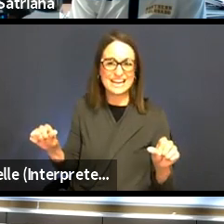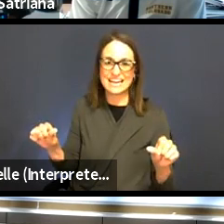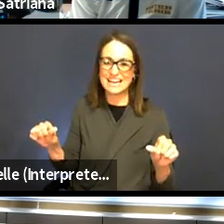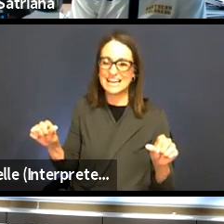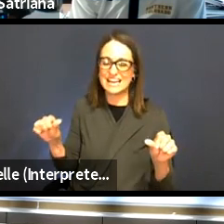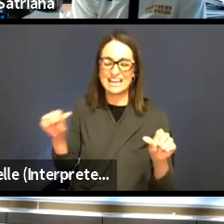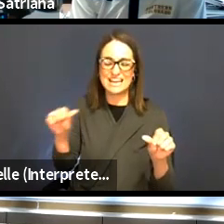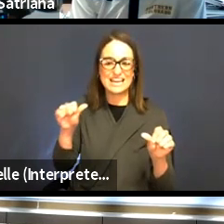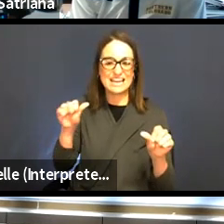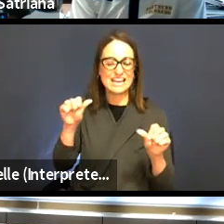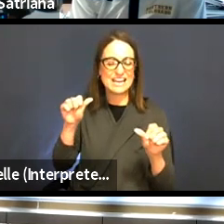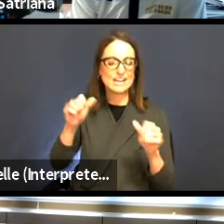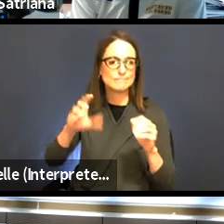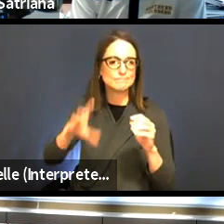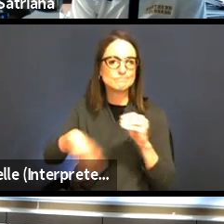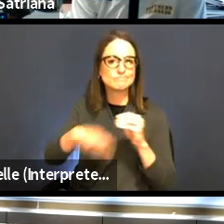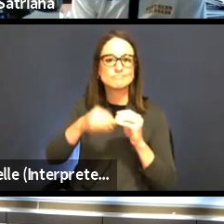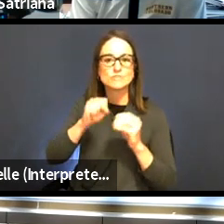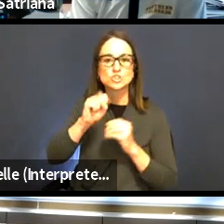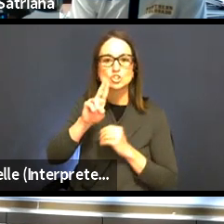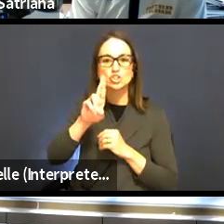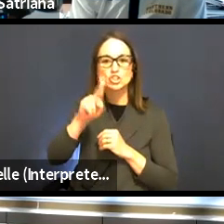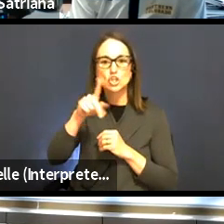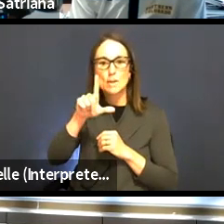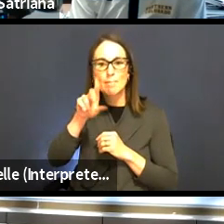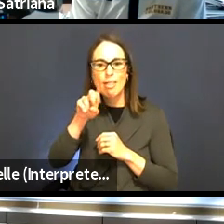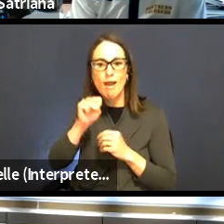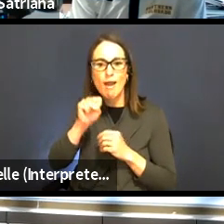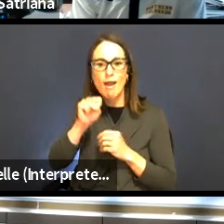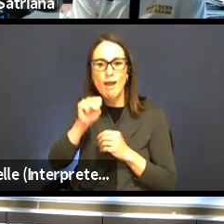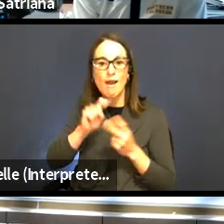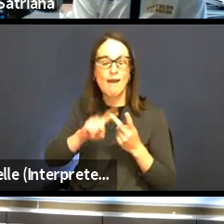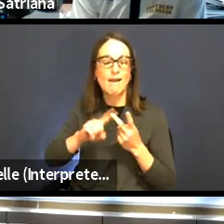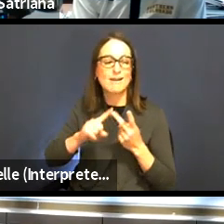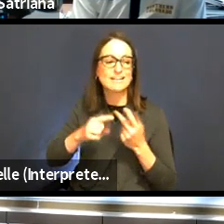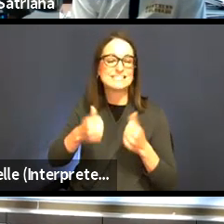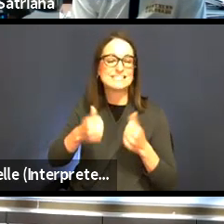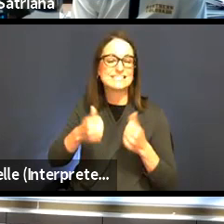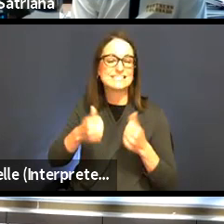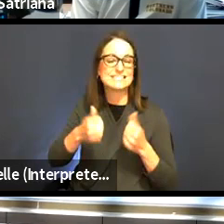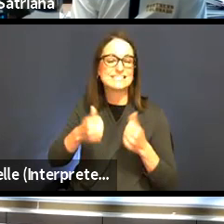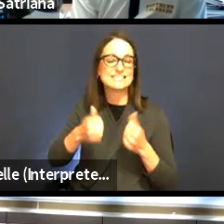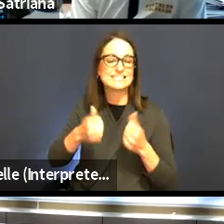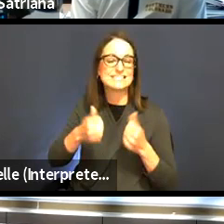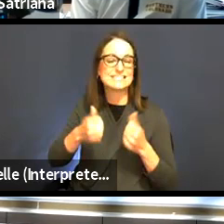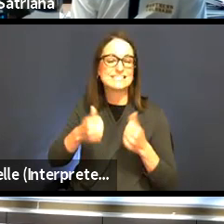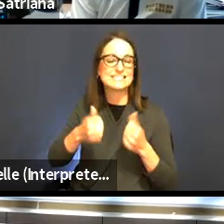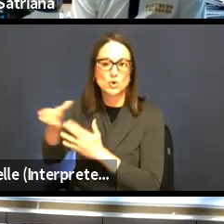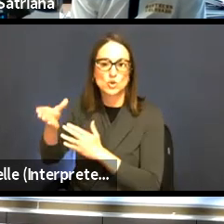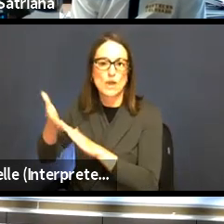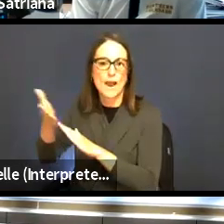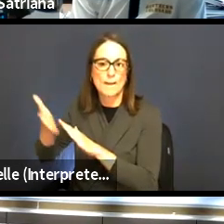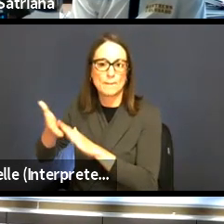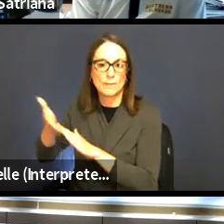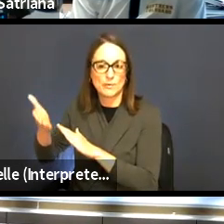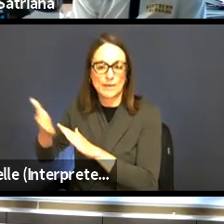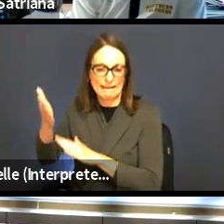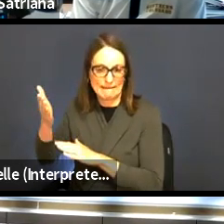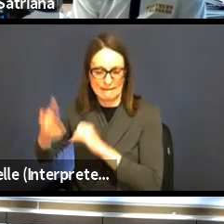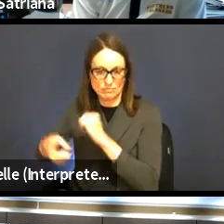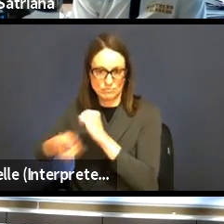or deficit in operations is running through the operating reserve. We're kind of keeping that operating cash flat. The